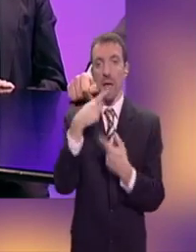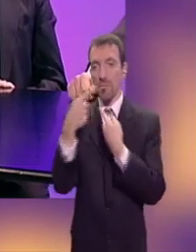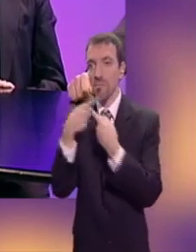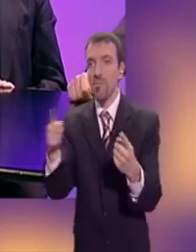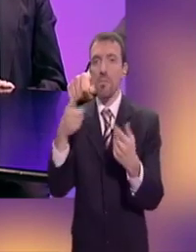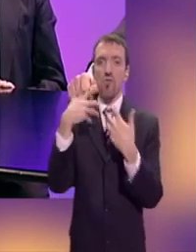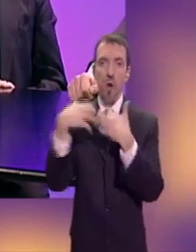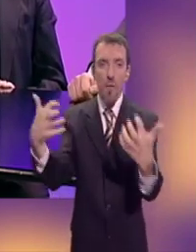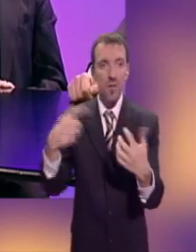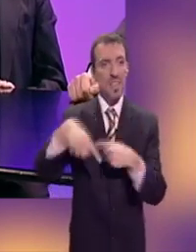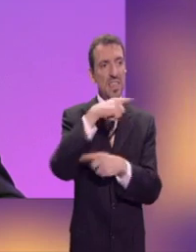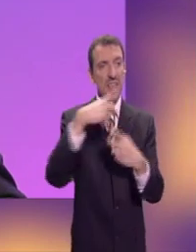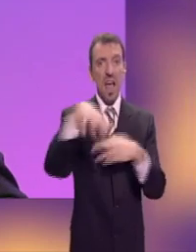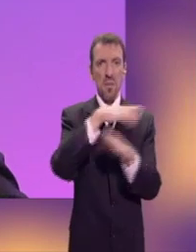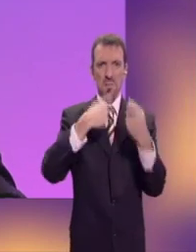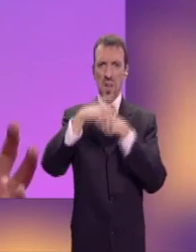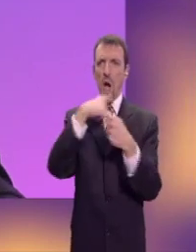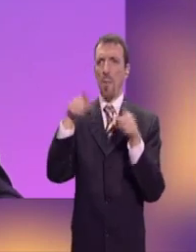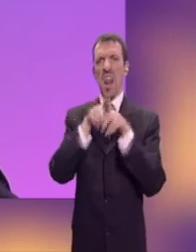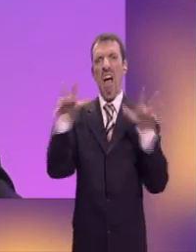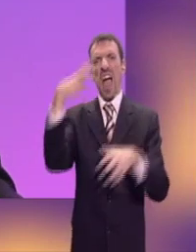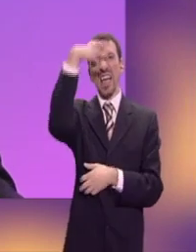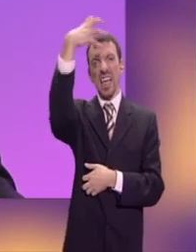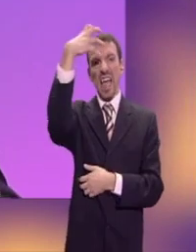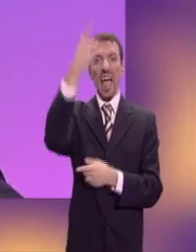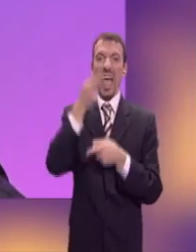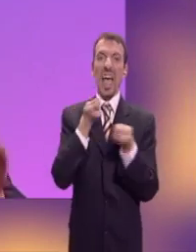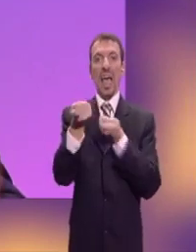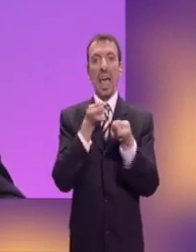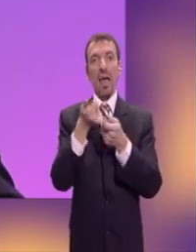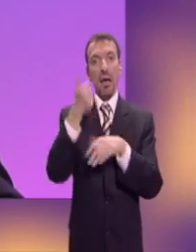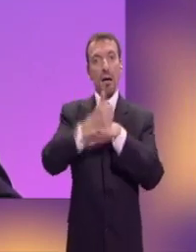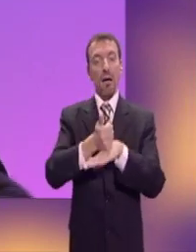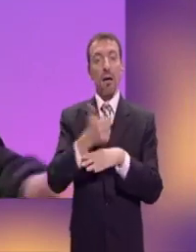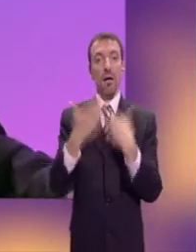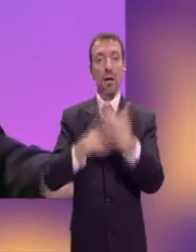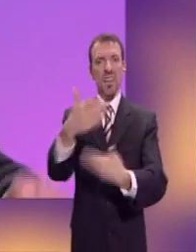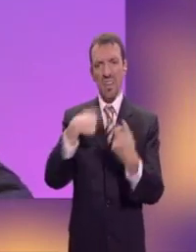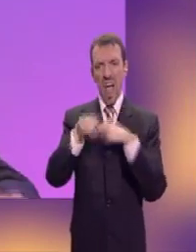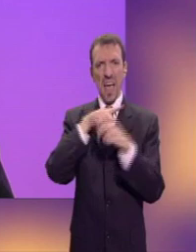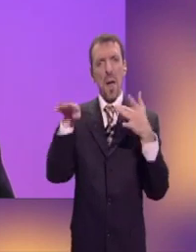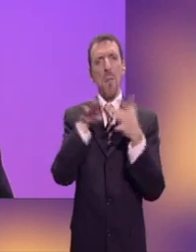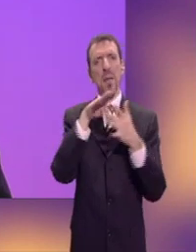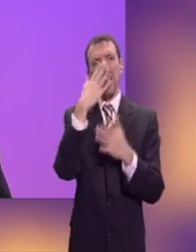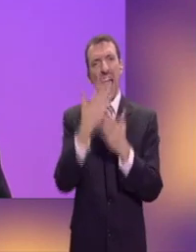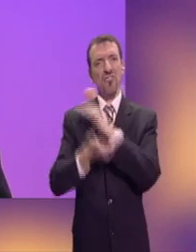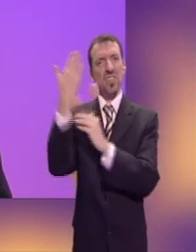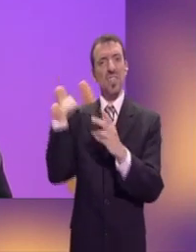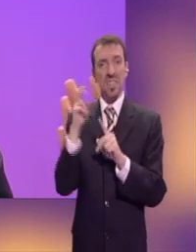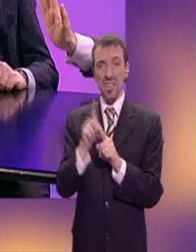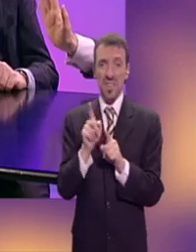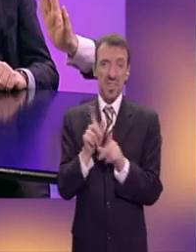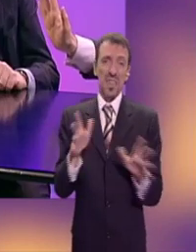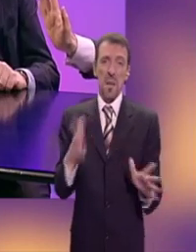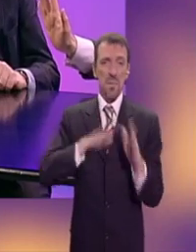public. It is a monarchy. His greatest constitutional reform is to restore the medieval monarchy, And you won't appointing like me peers saying and it, controlling Tony, but everything. you have